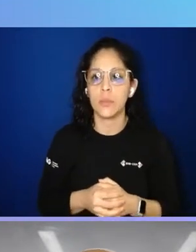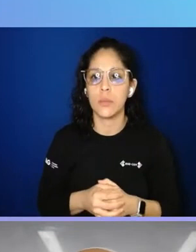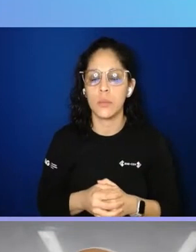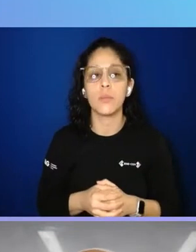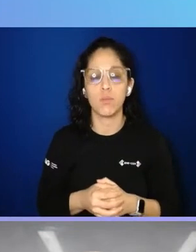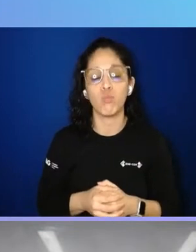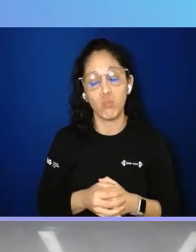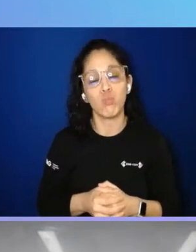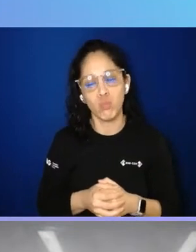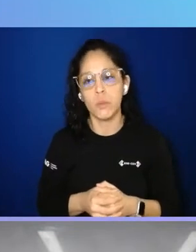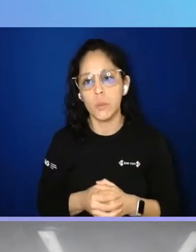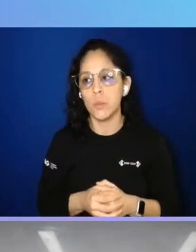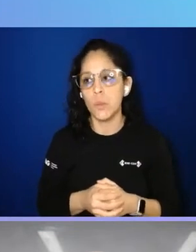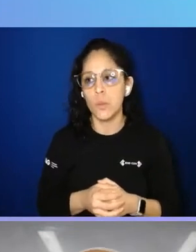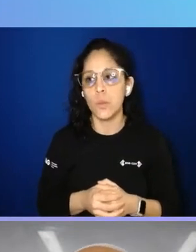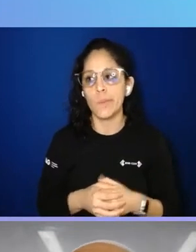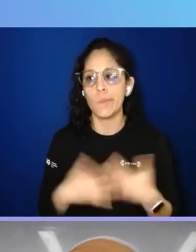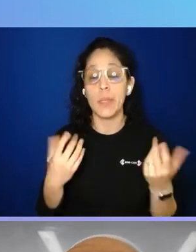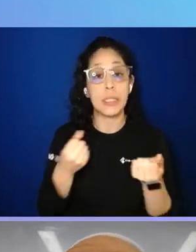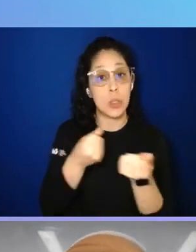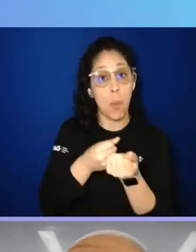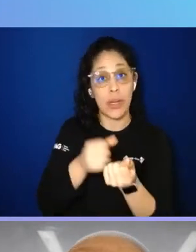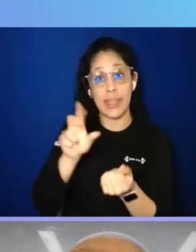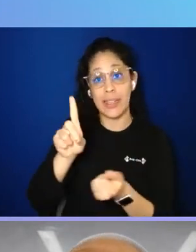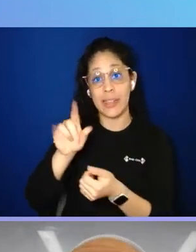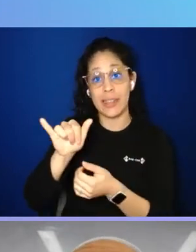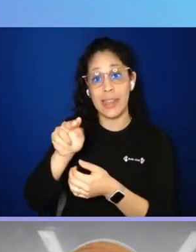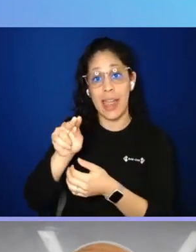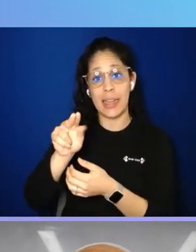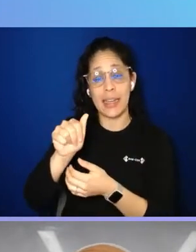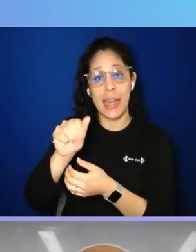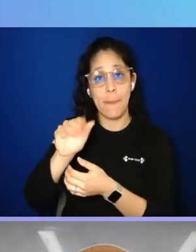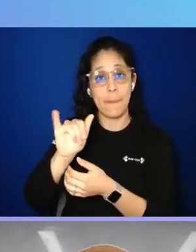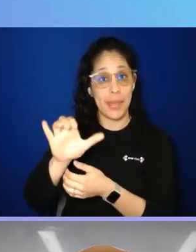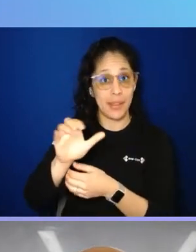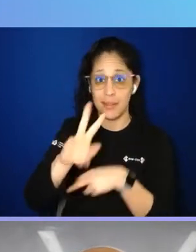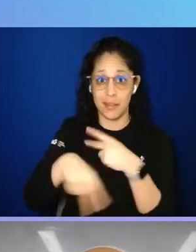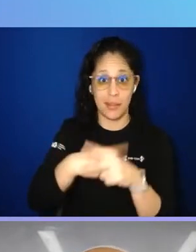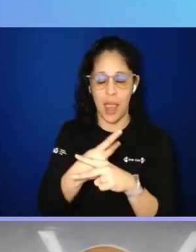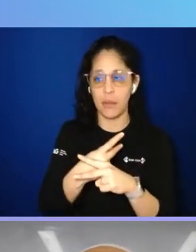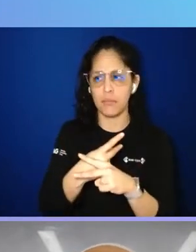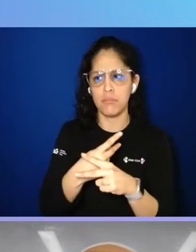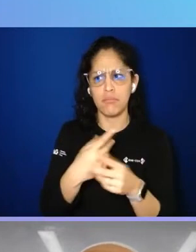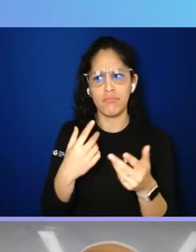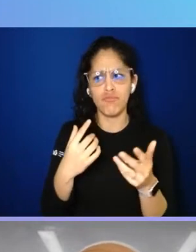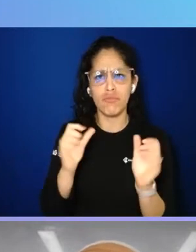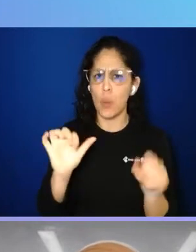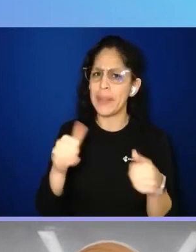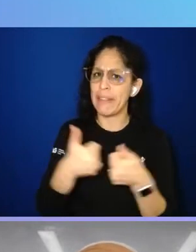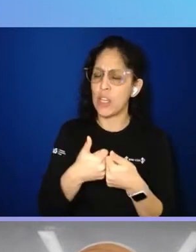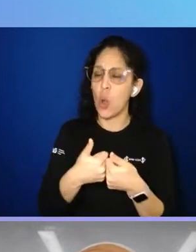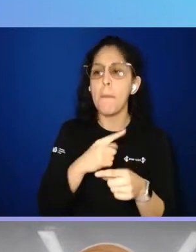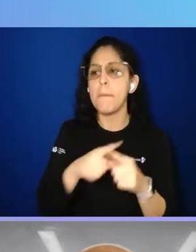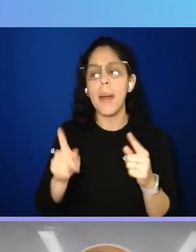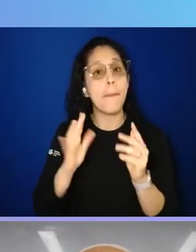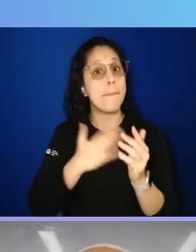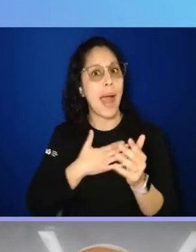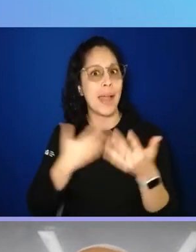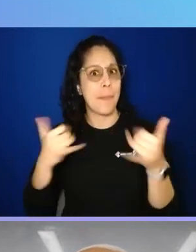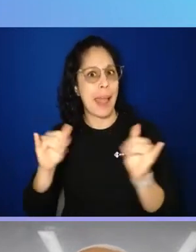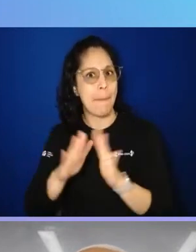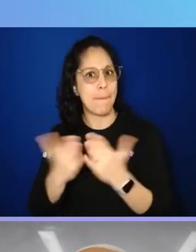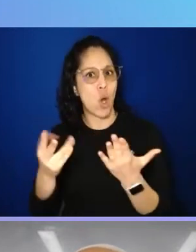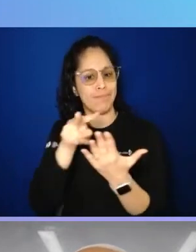So yeah, supporting dynamic type. A lot of developers think that is very difficult. This is kind of my playbook.